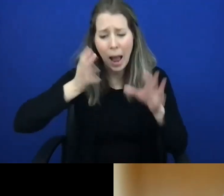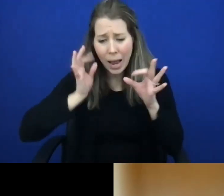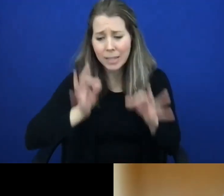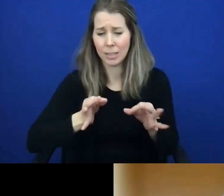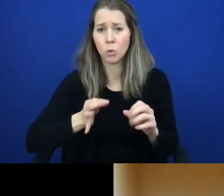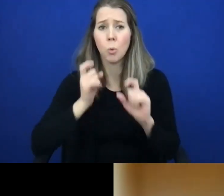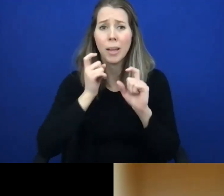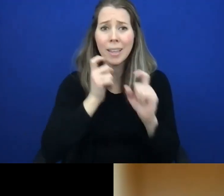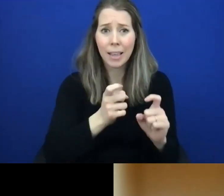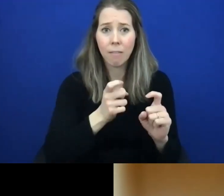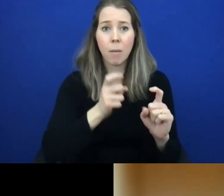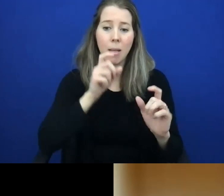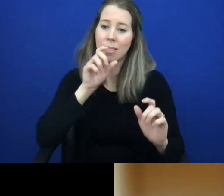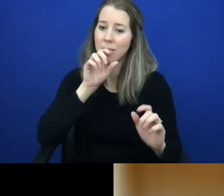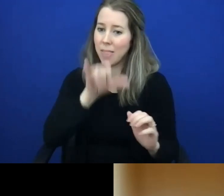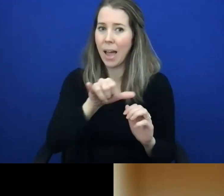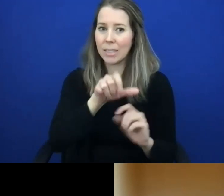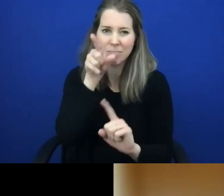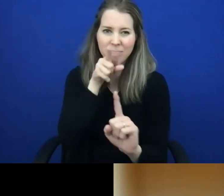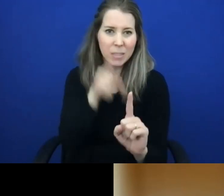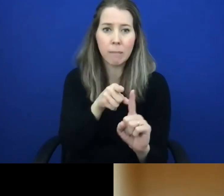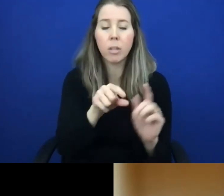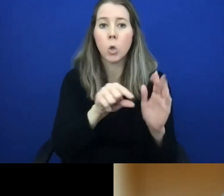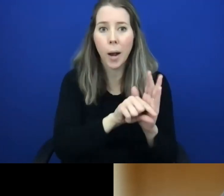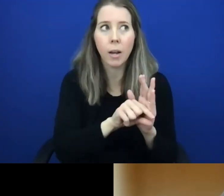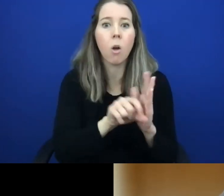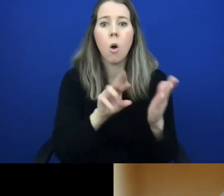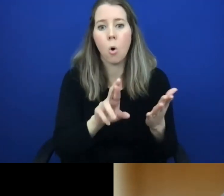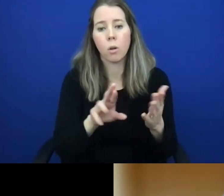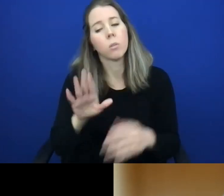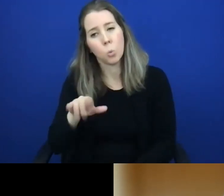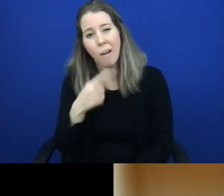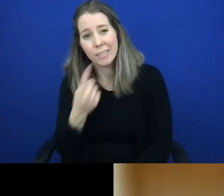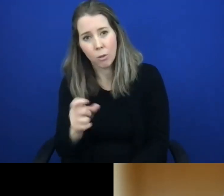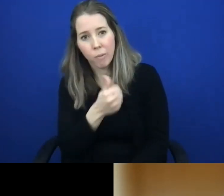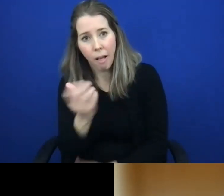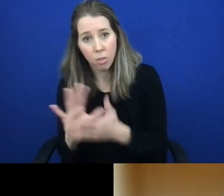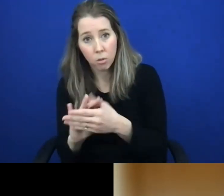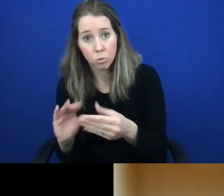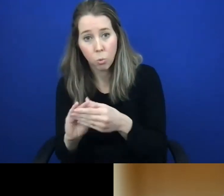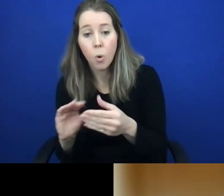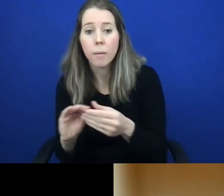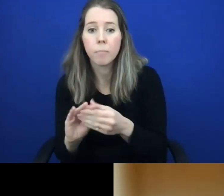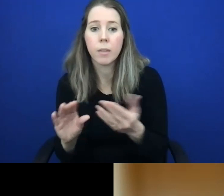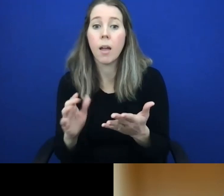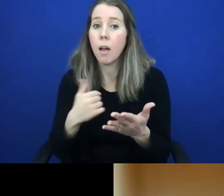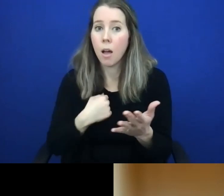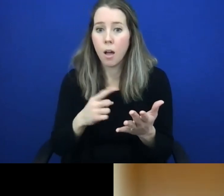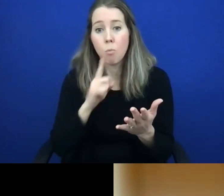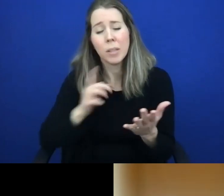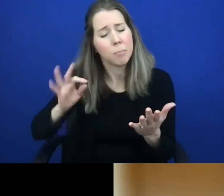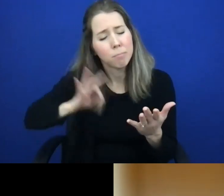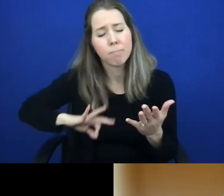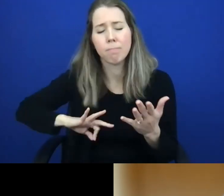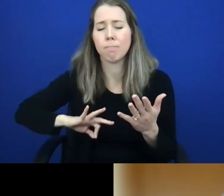him this grade. Or I'm going to tell you another story. I was very privileged to